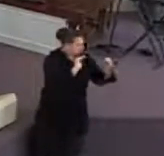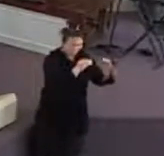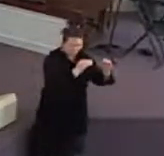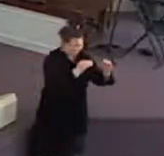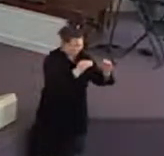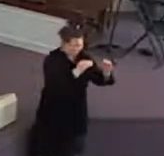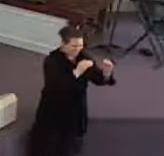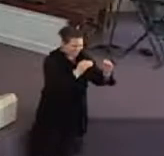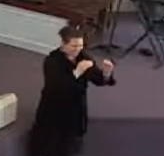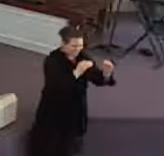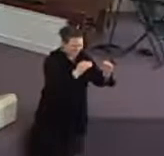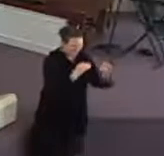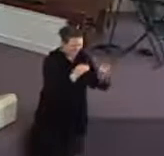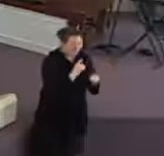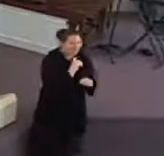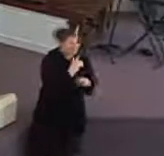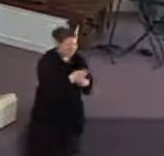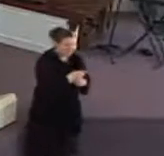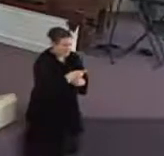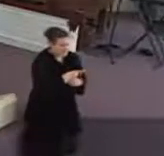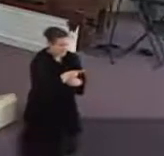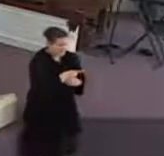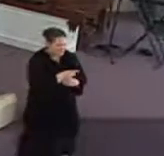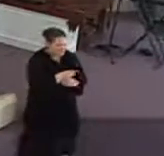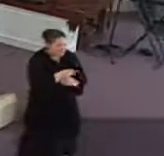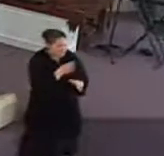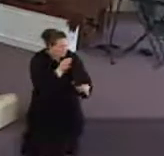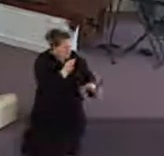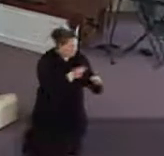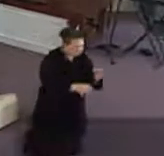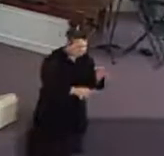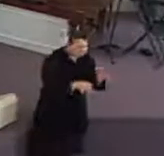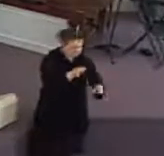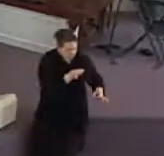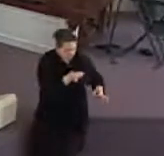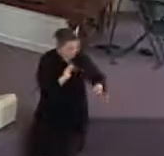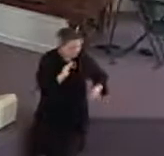Matter of fact, you're probably going to think that they're just not just at all.